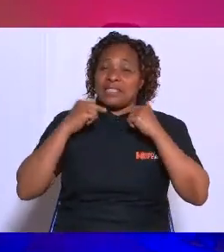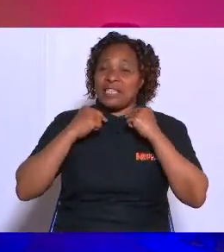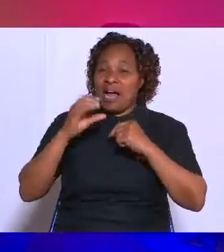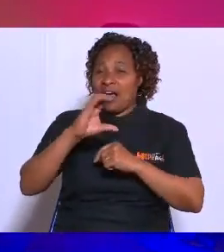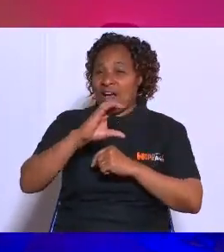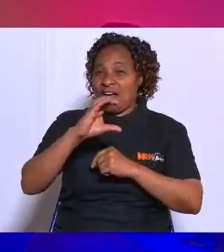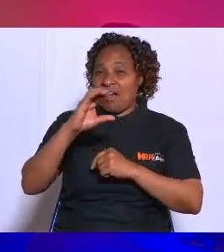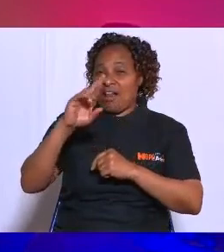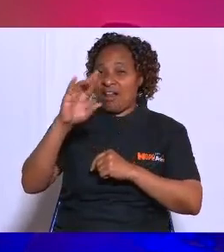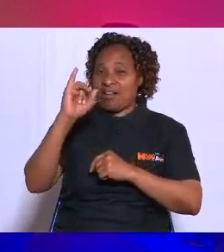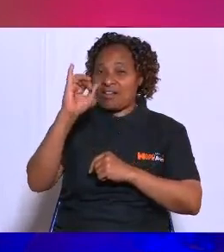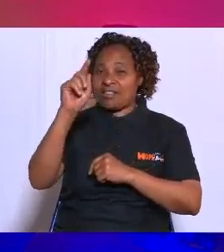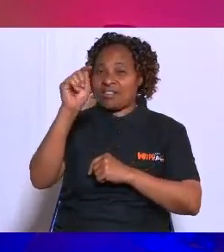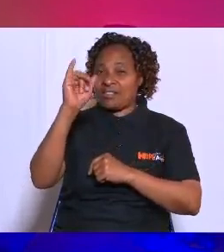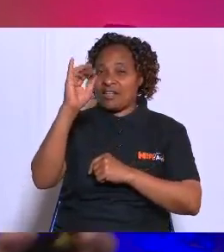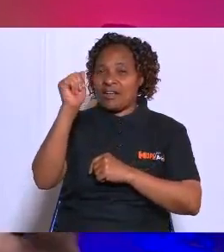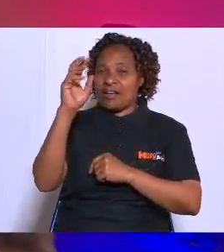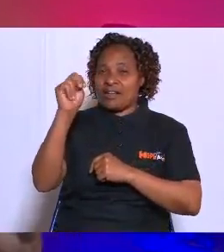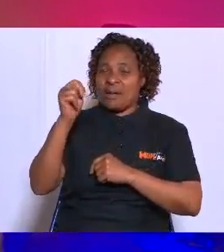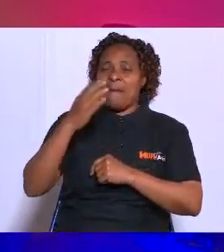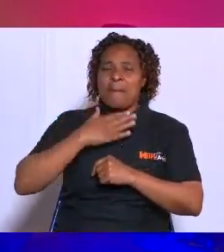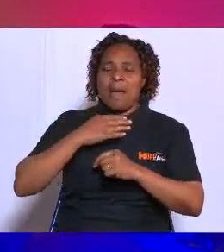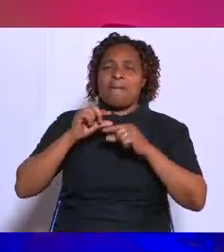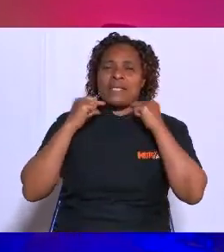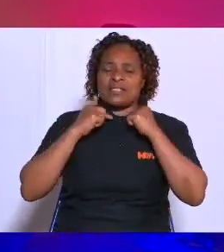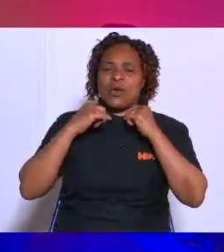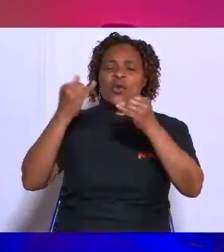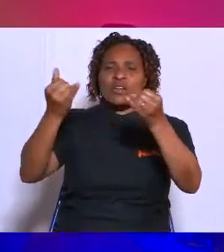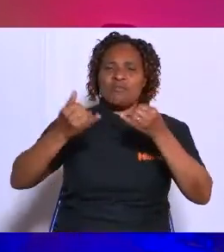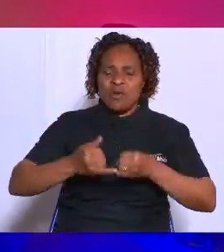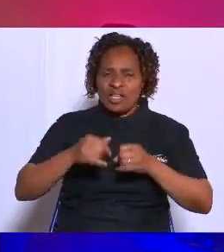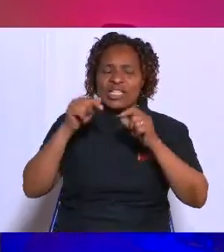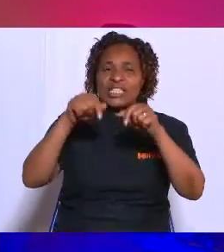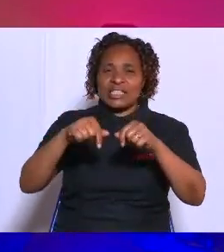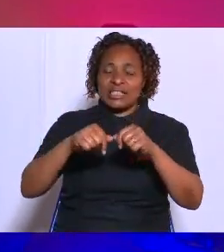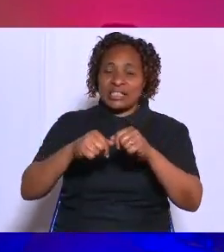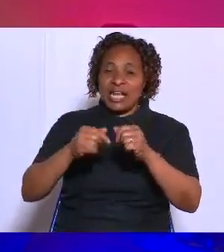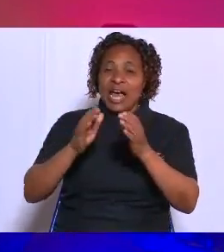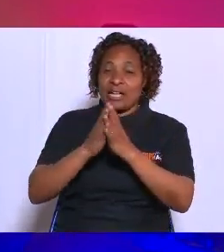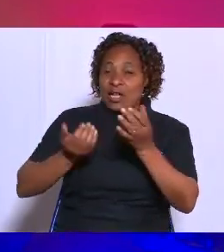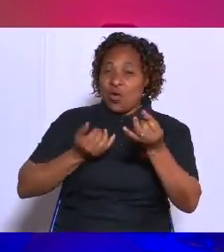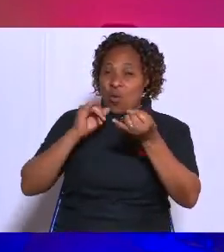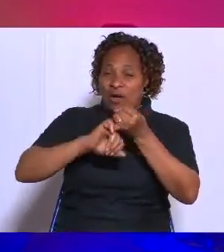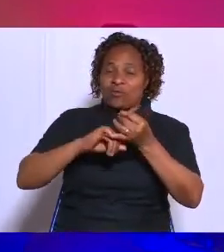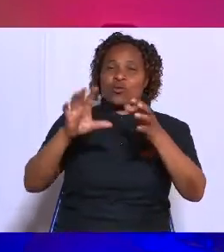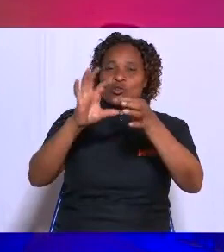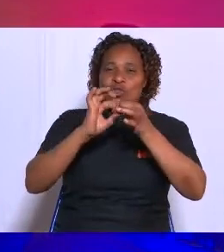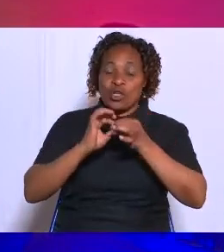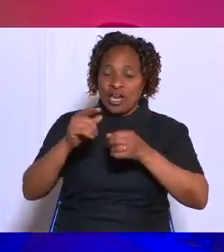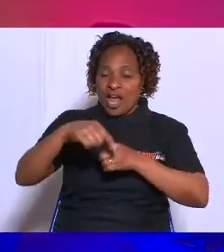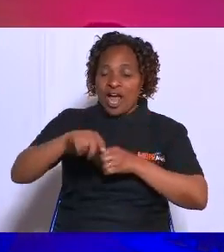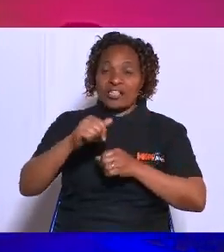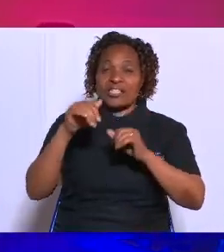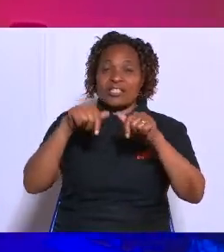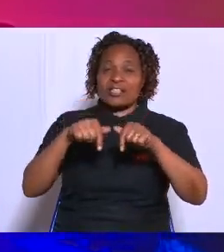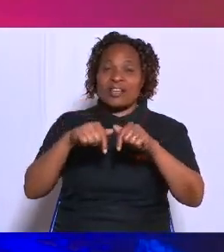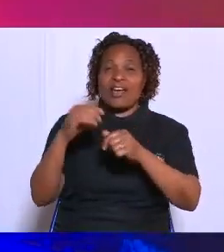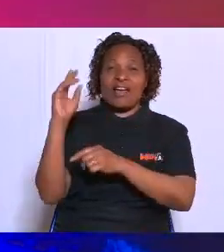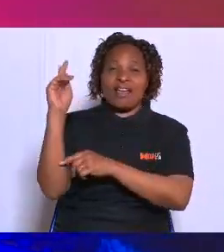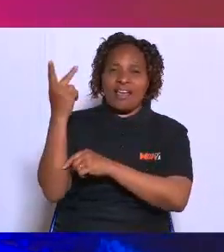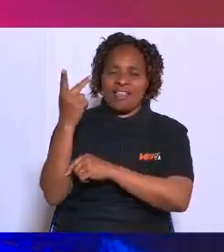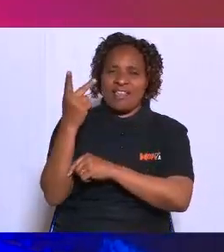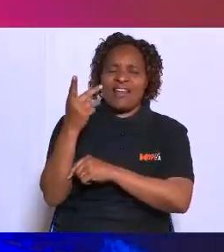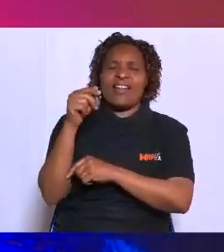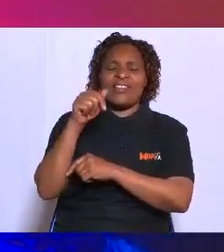is my pastor so we invited him and his wife Heidi to join us here in Kenya and he is